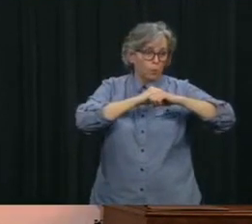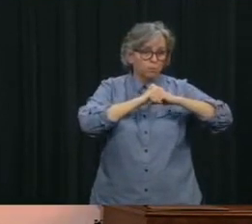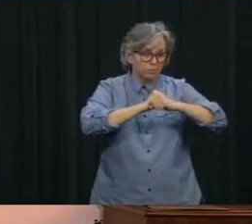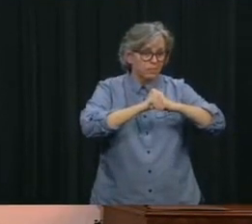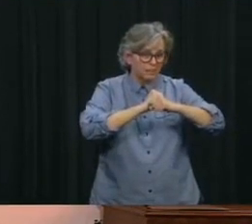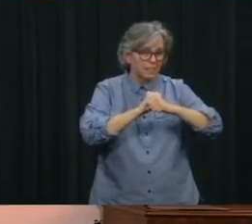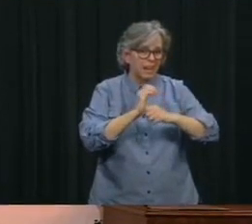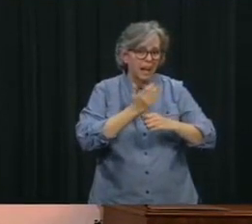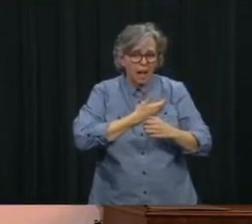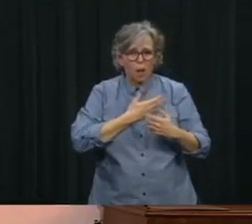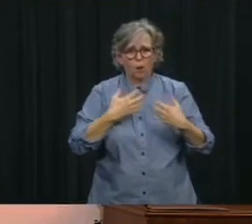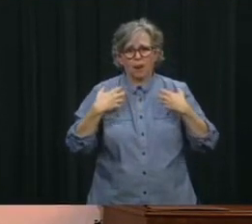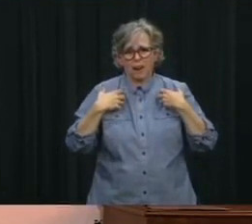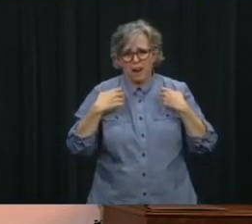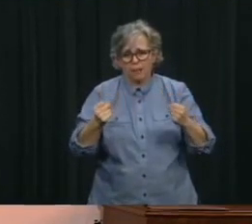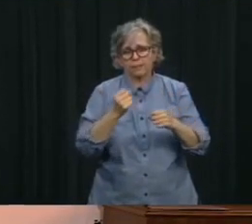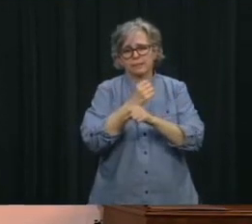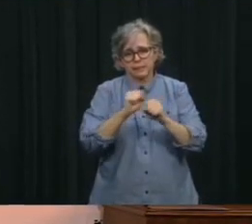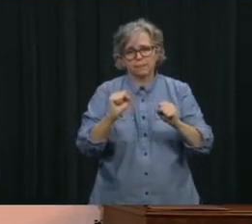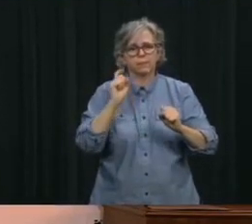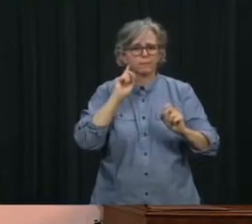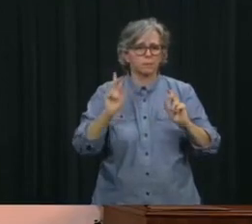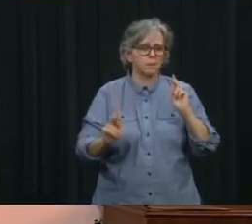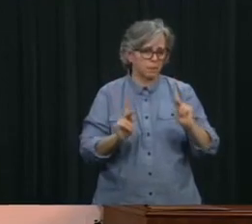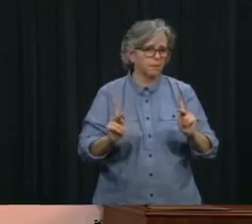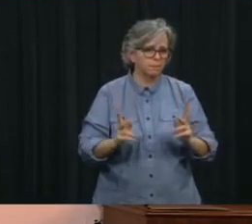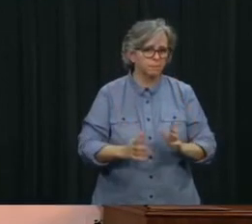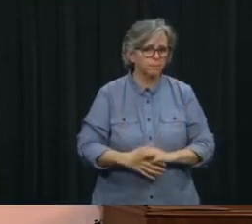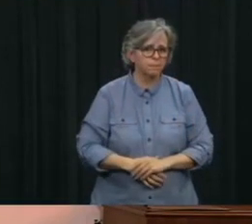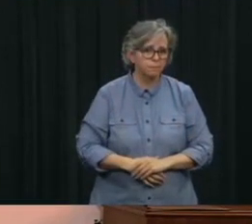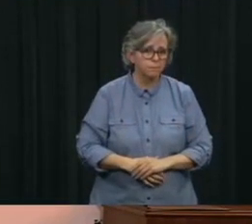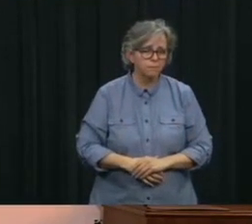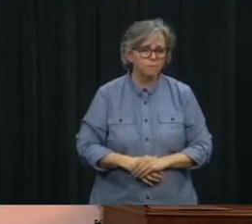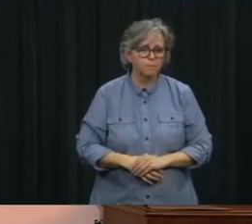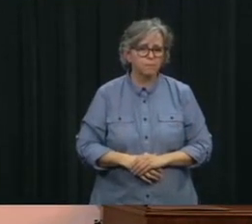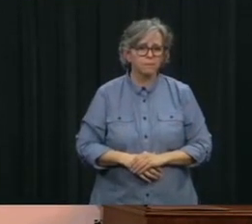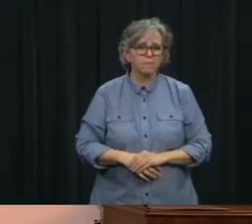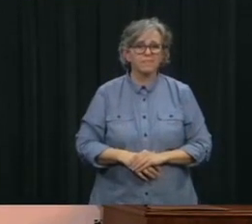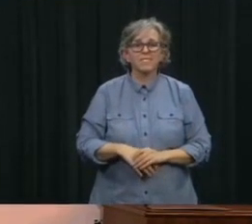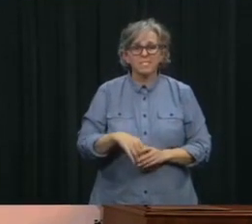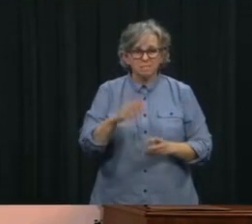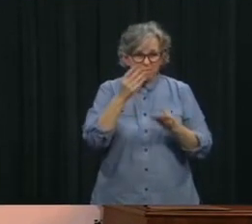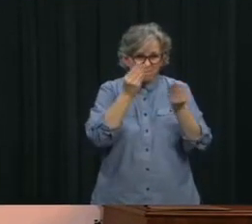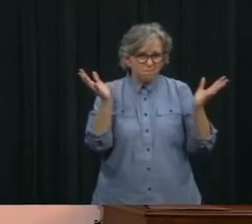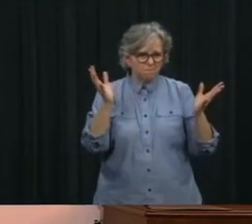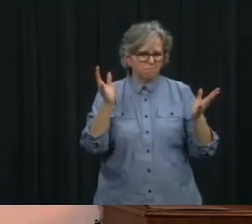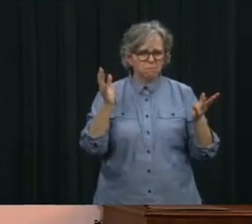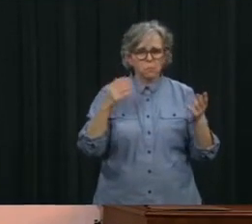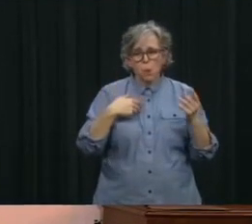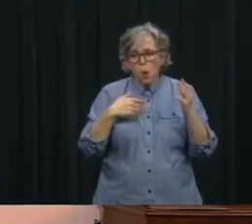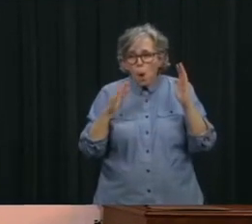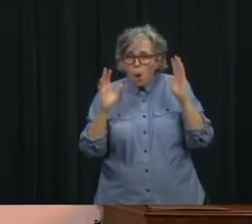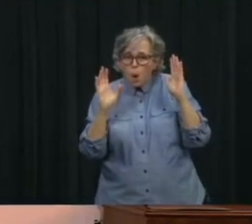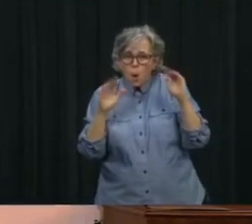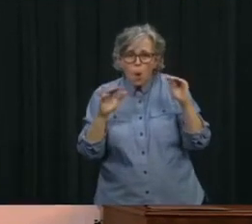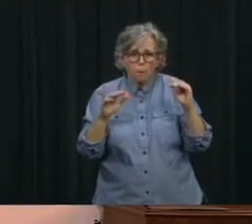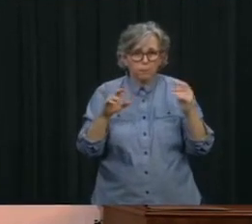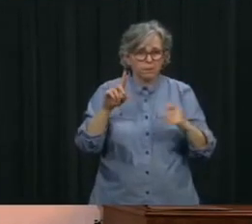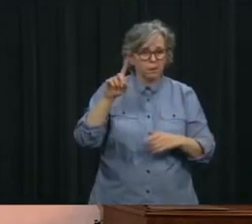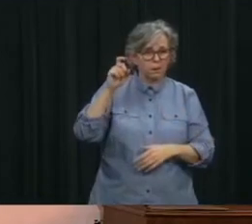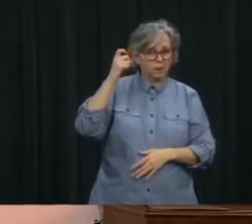and safety. On a bit of hopeful news, I know that the governor has